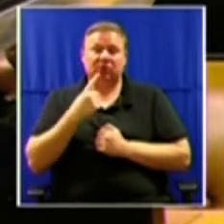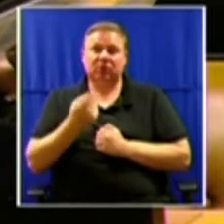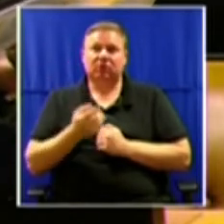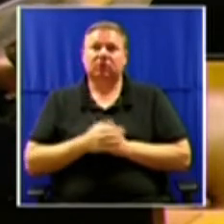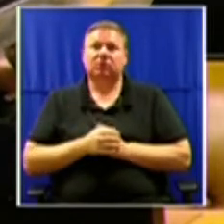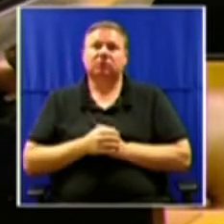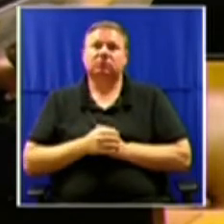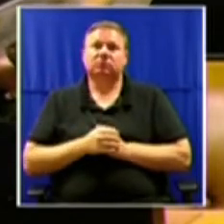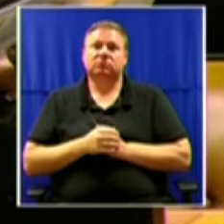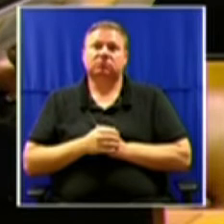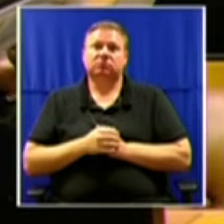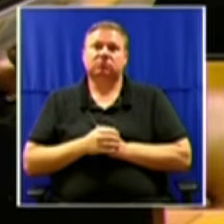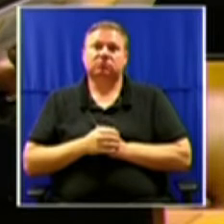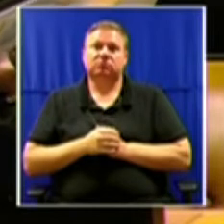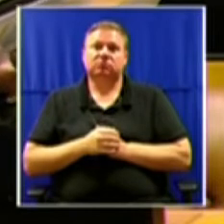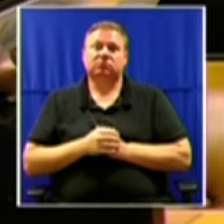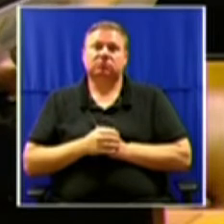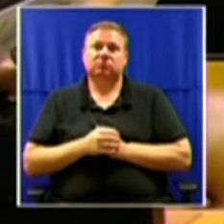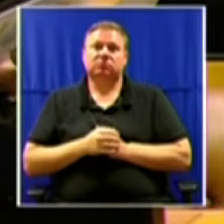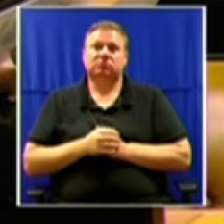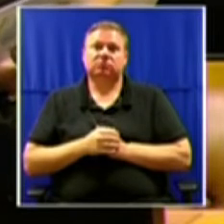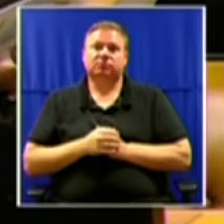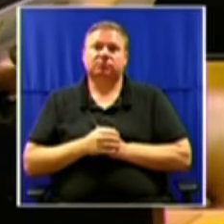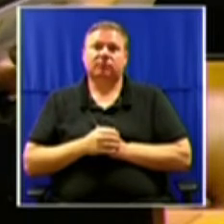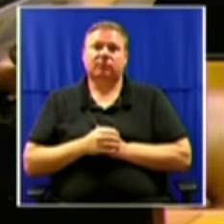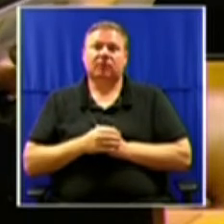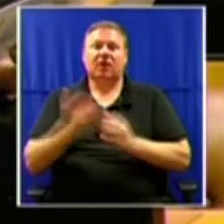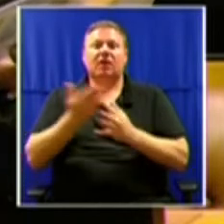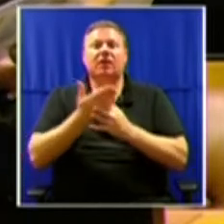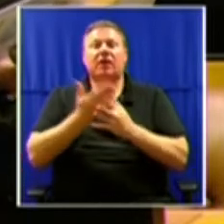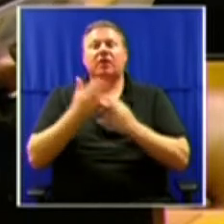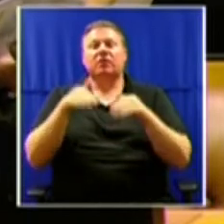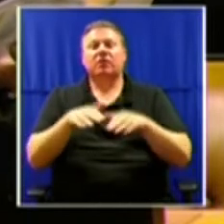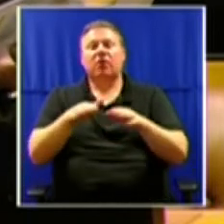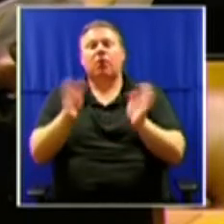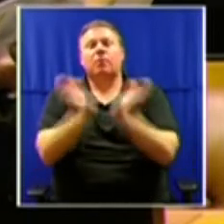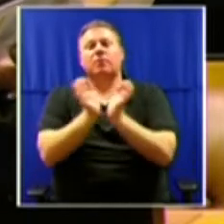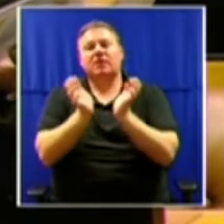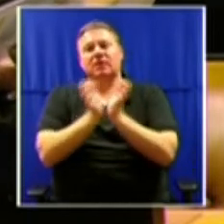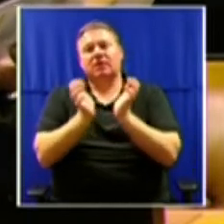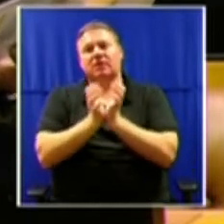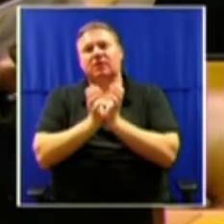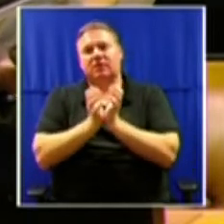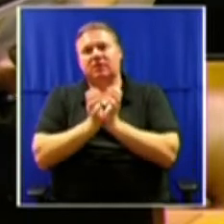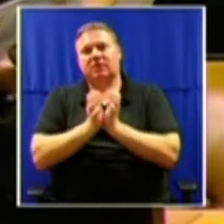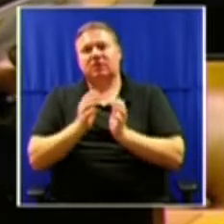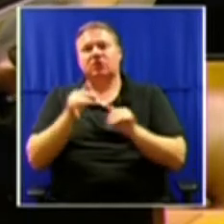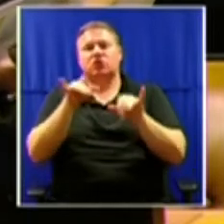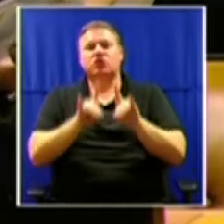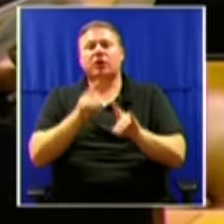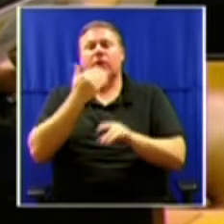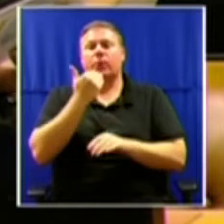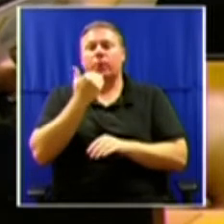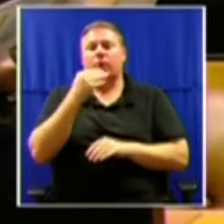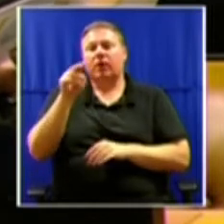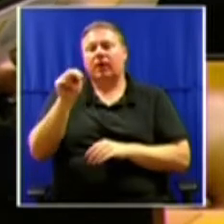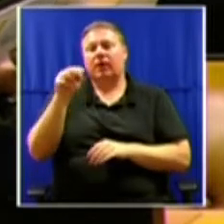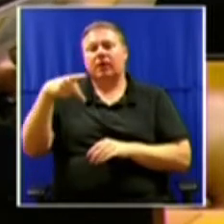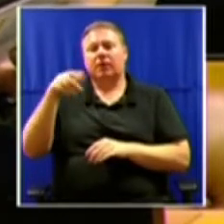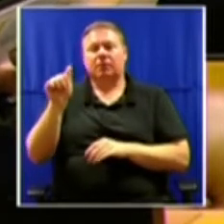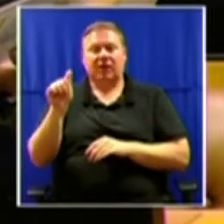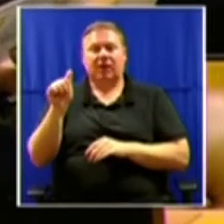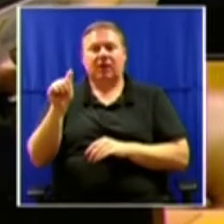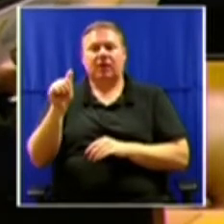Case flow meetings chaired by the NPA to address the flow of dockets and challenges with view to speed